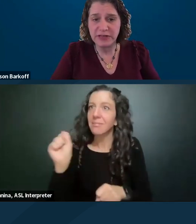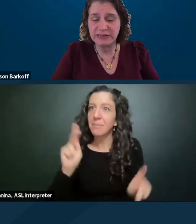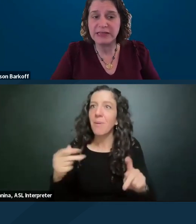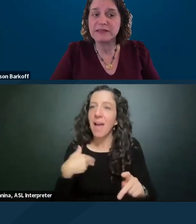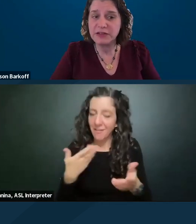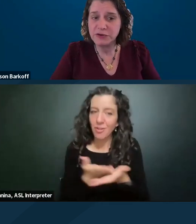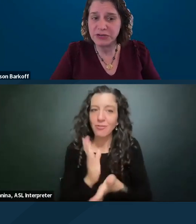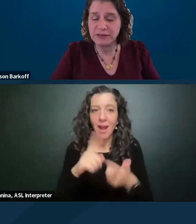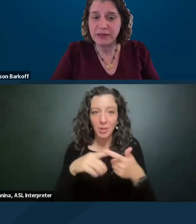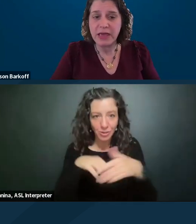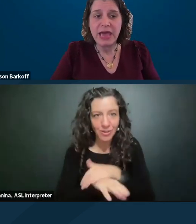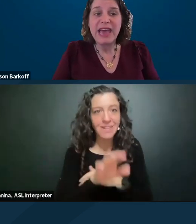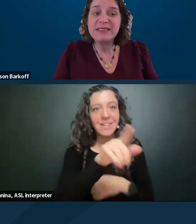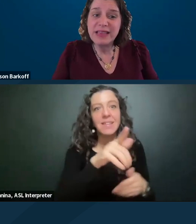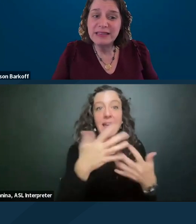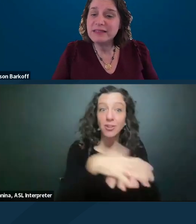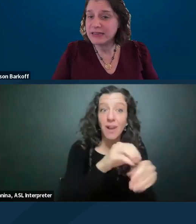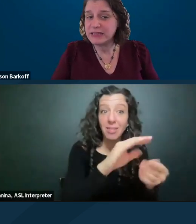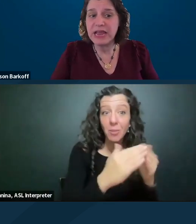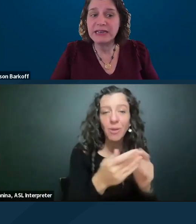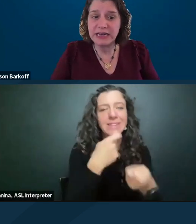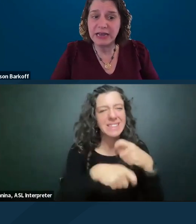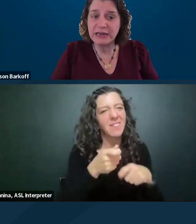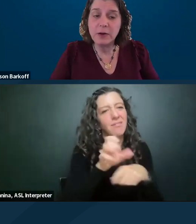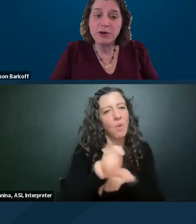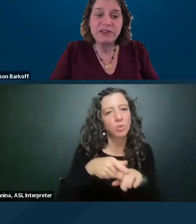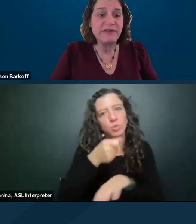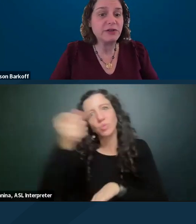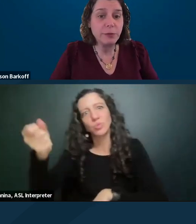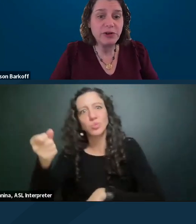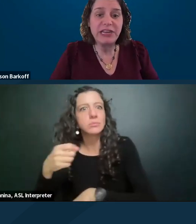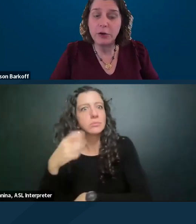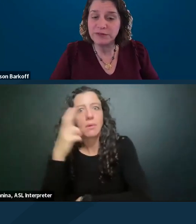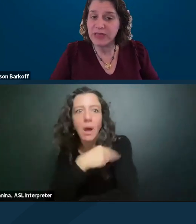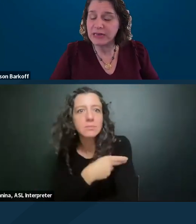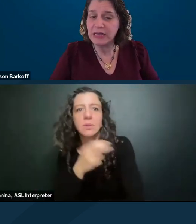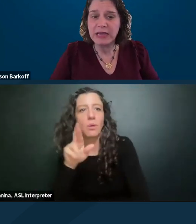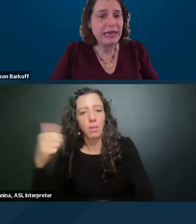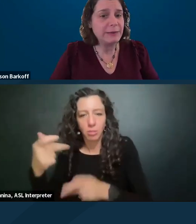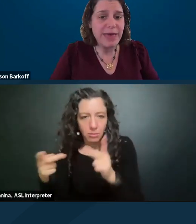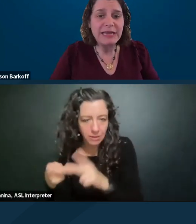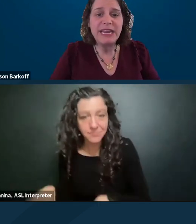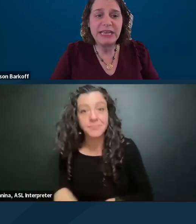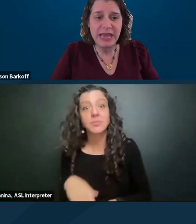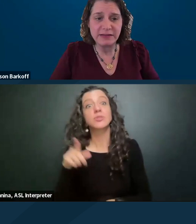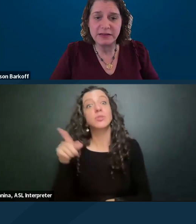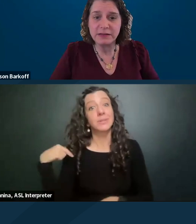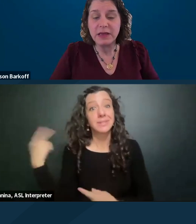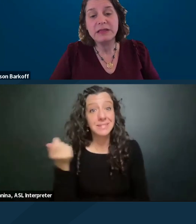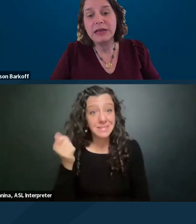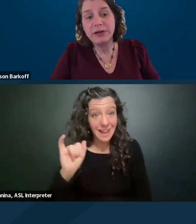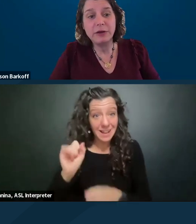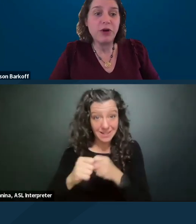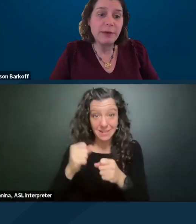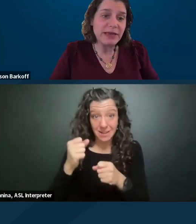being forced into institutions. And since 1999, courts have interpreted Olmstead in many, many